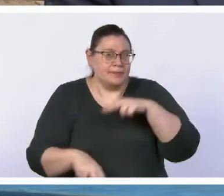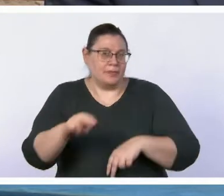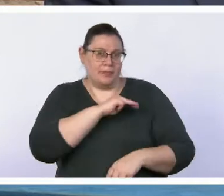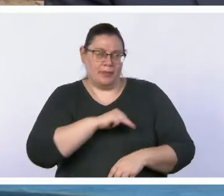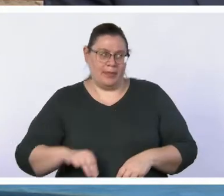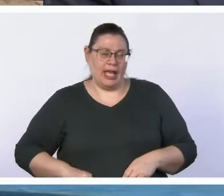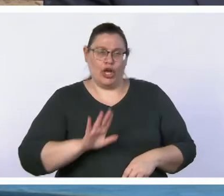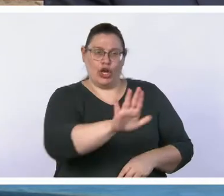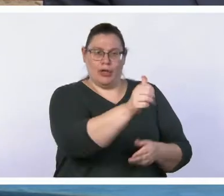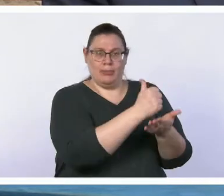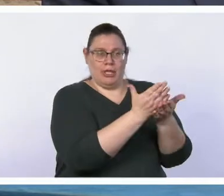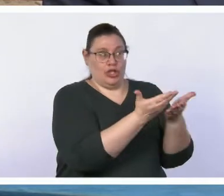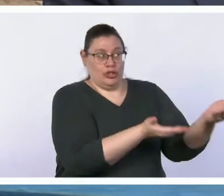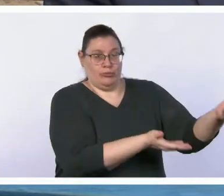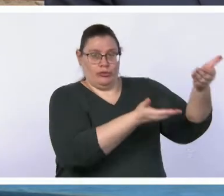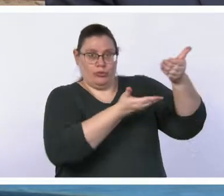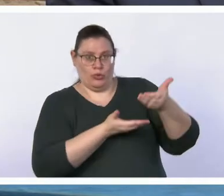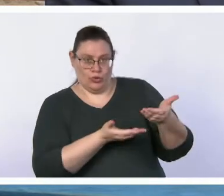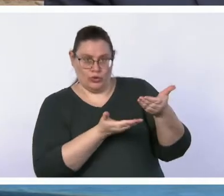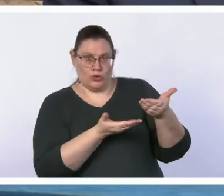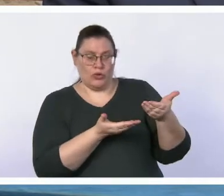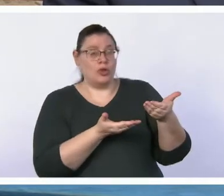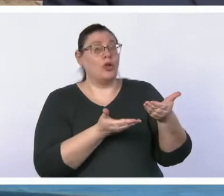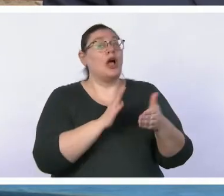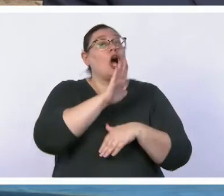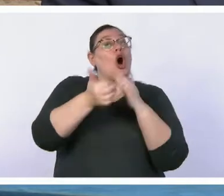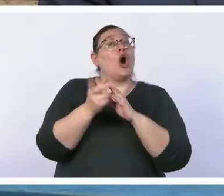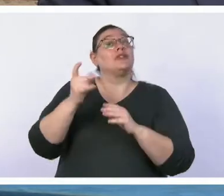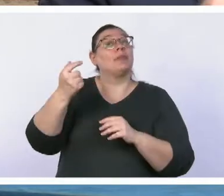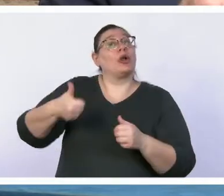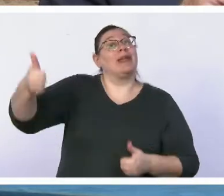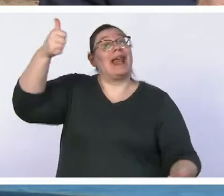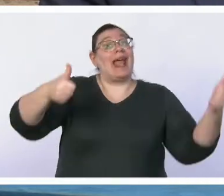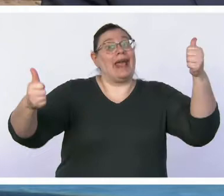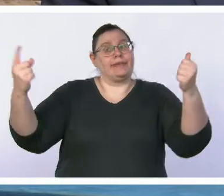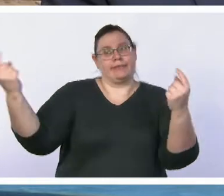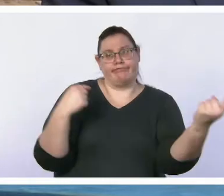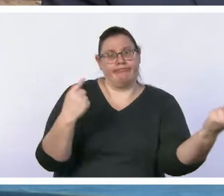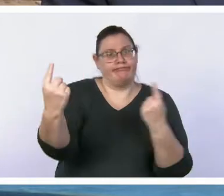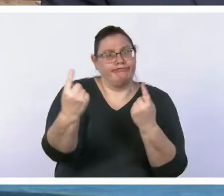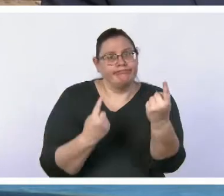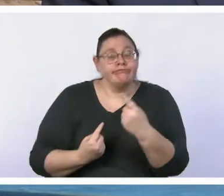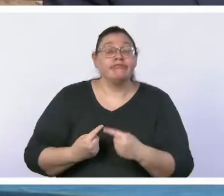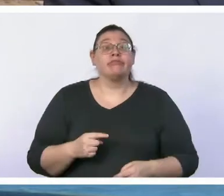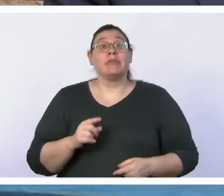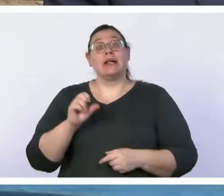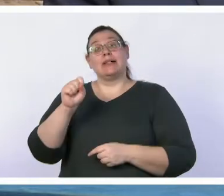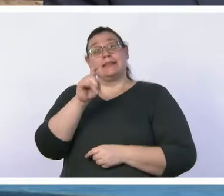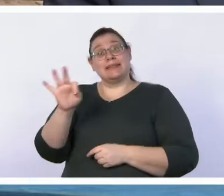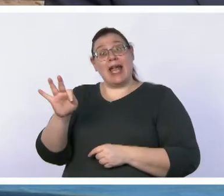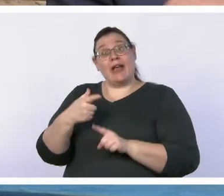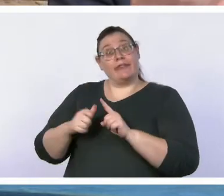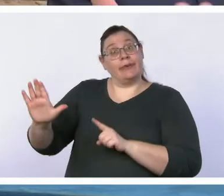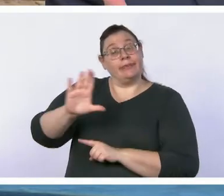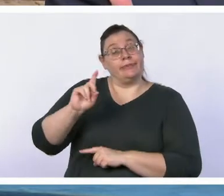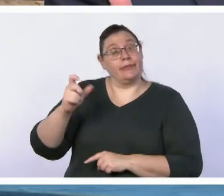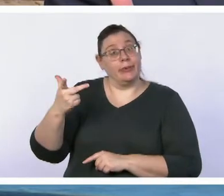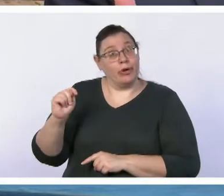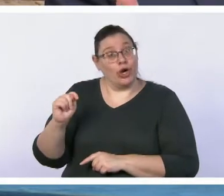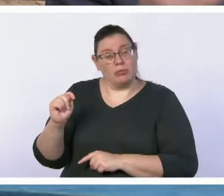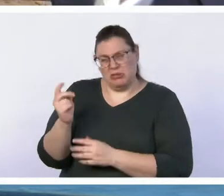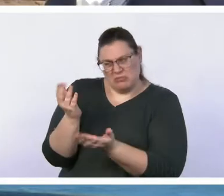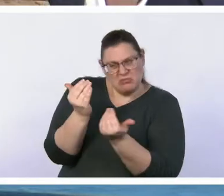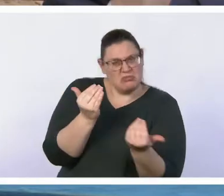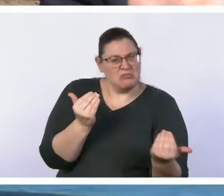budget proposal. And we bring in every head of every department. We bring in all the staff from those departments that can tell